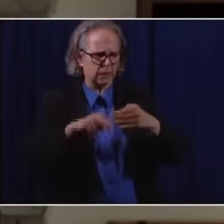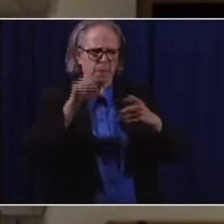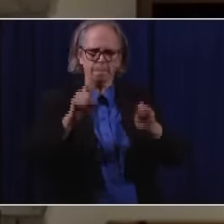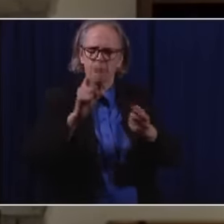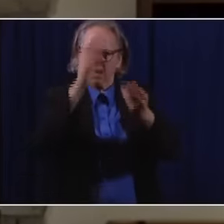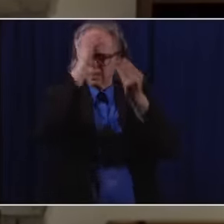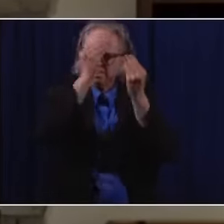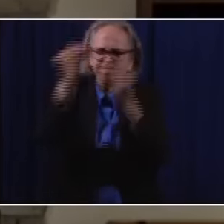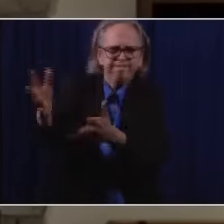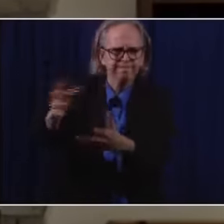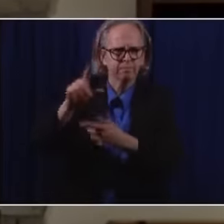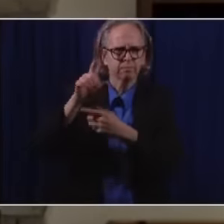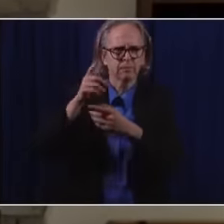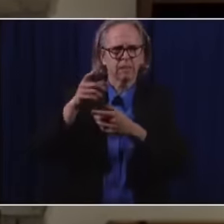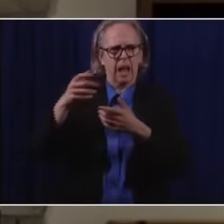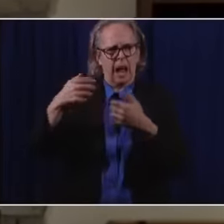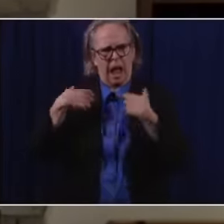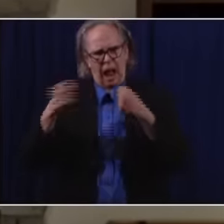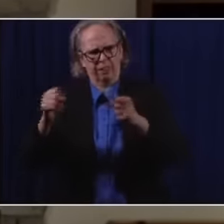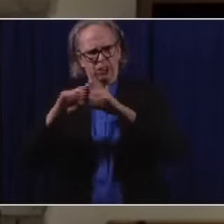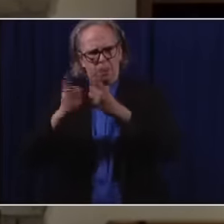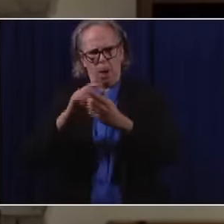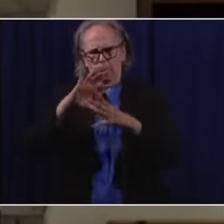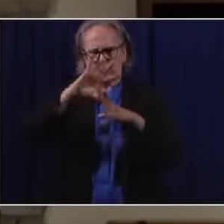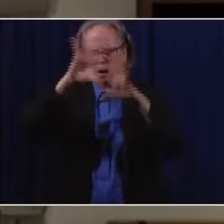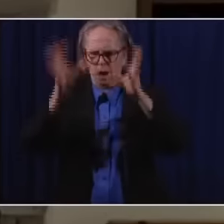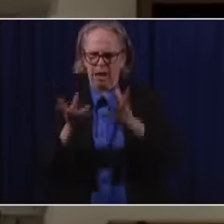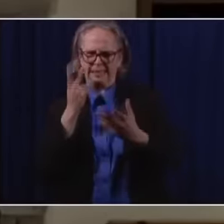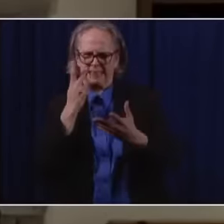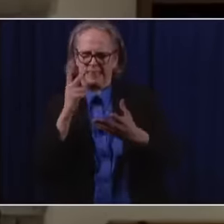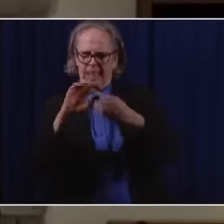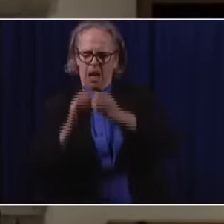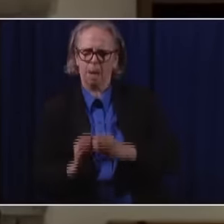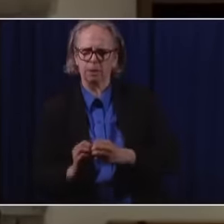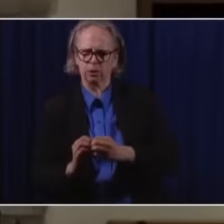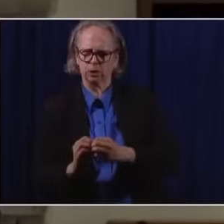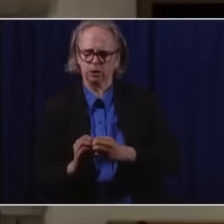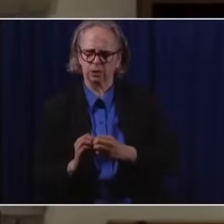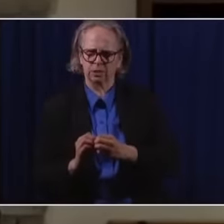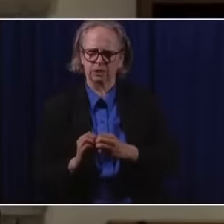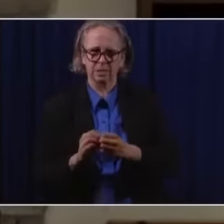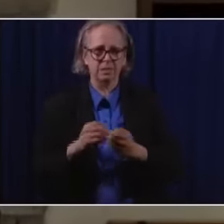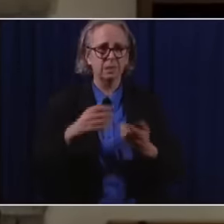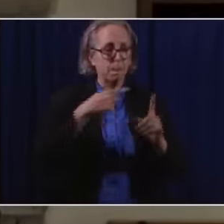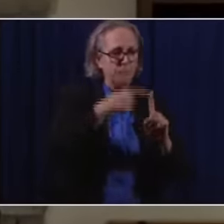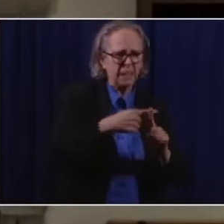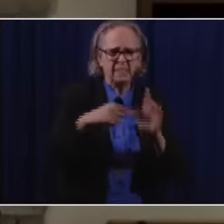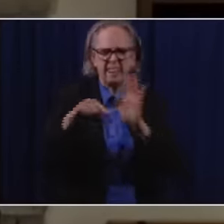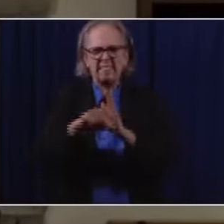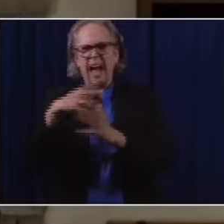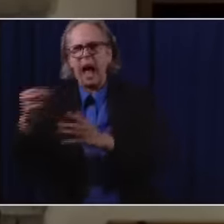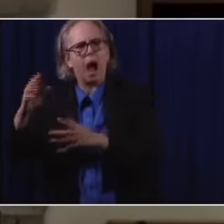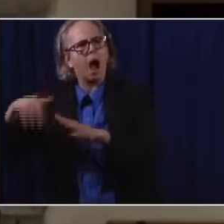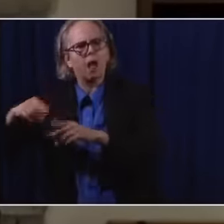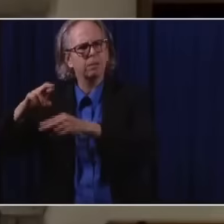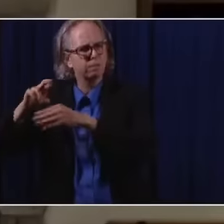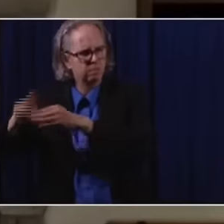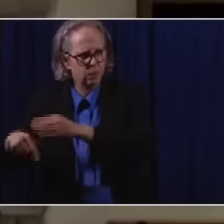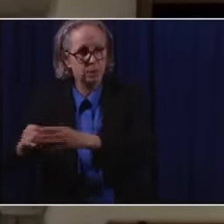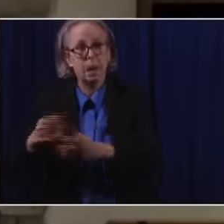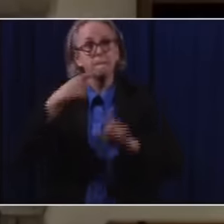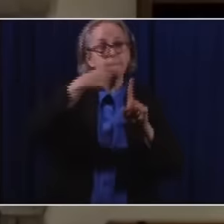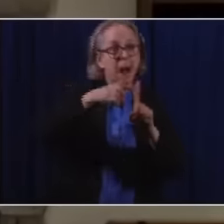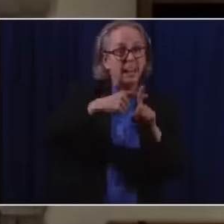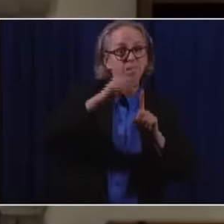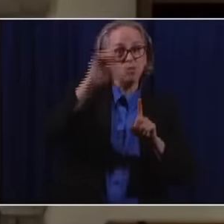communities. This will also allow us to provide positivity data by county in the coming week, something we've been looking forward to.